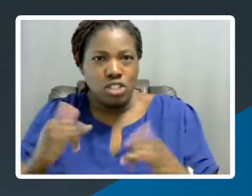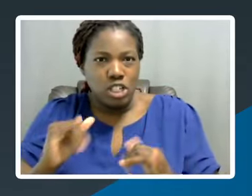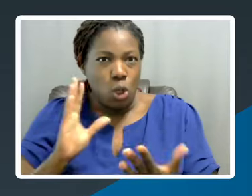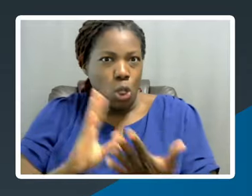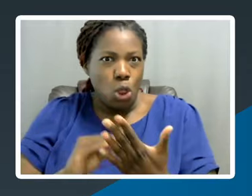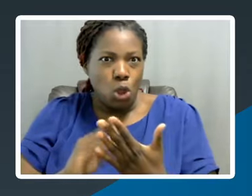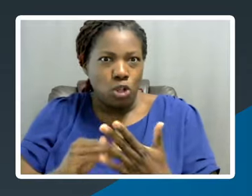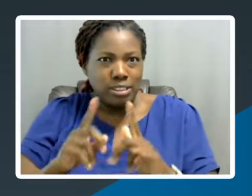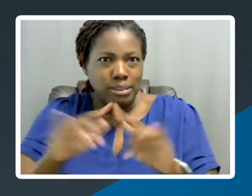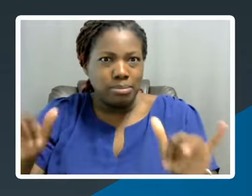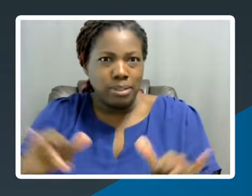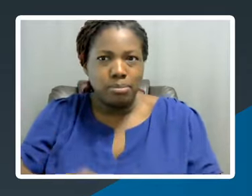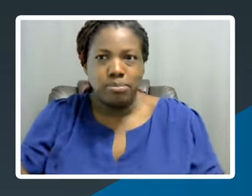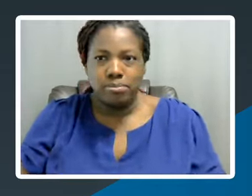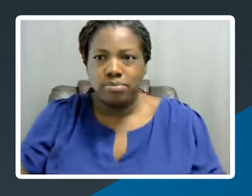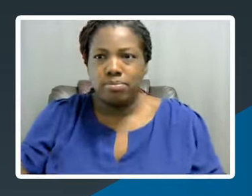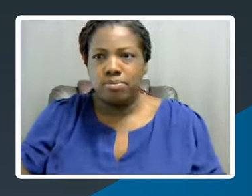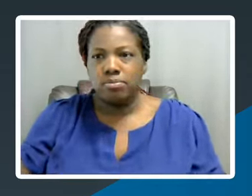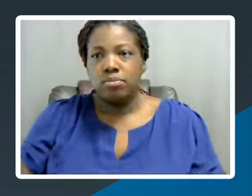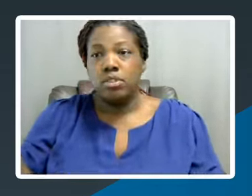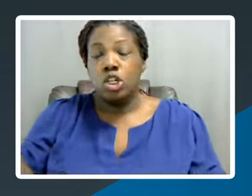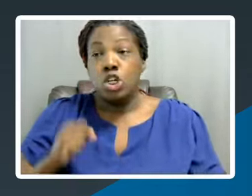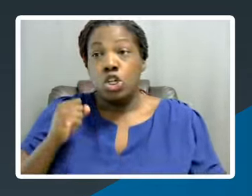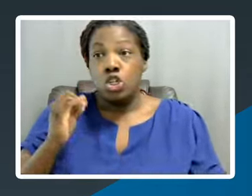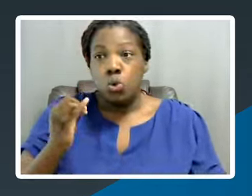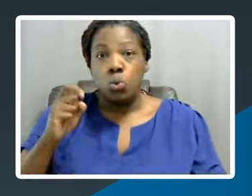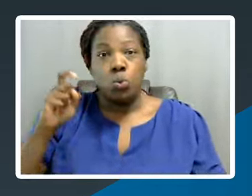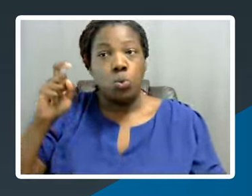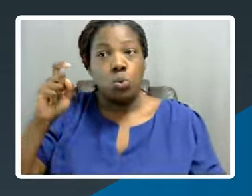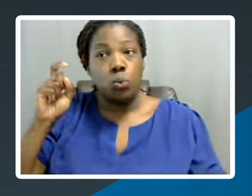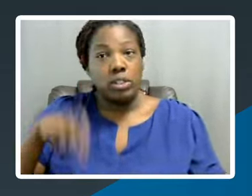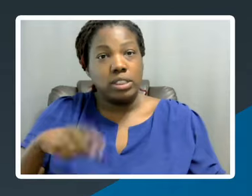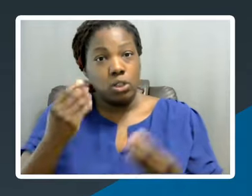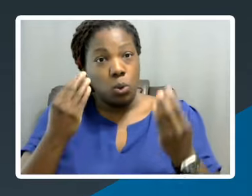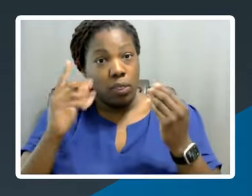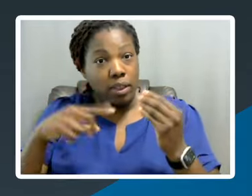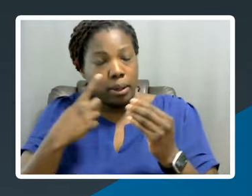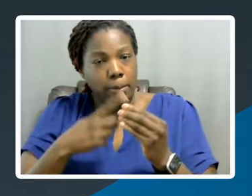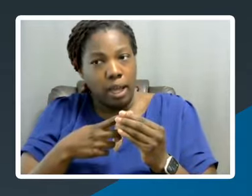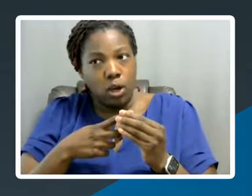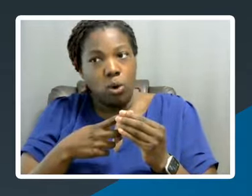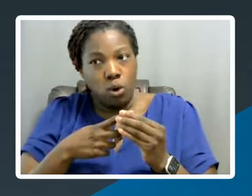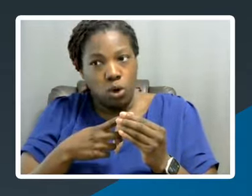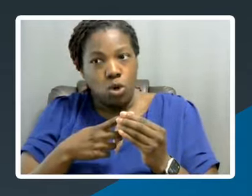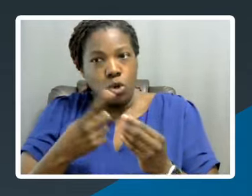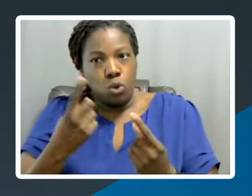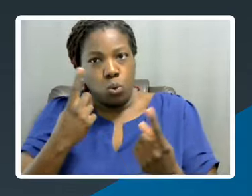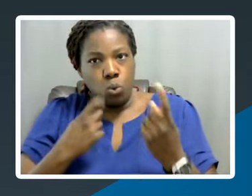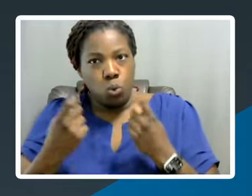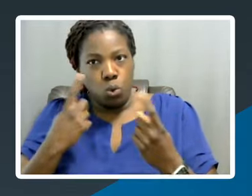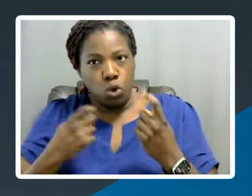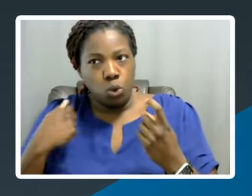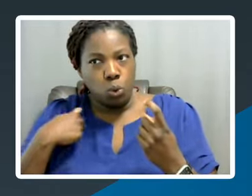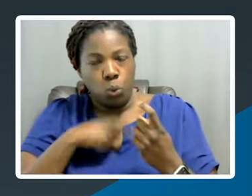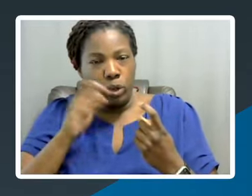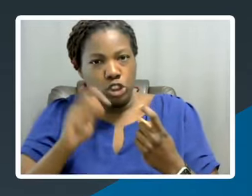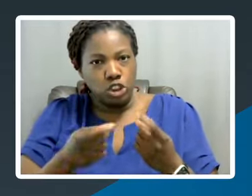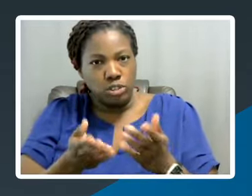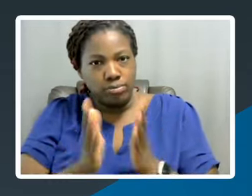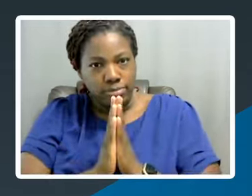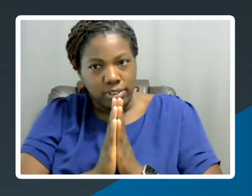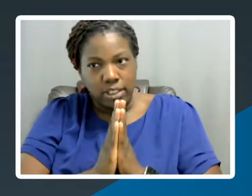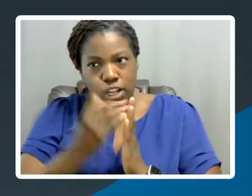we move along. And so we need to be thinking about what are the questions that we should be asking. So for the next, you know,